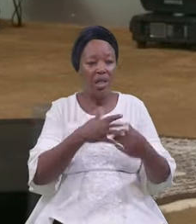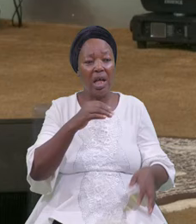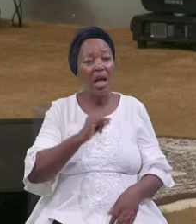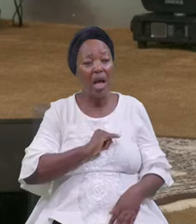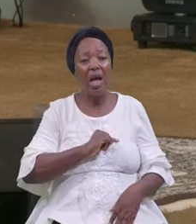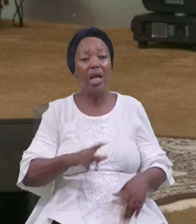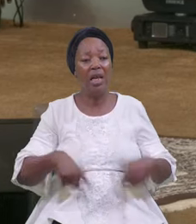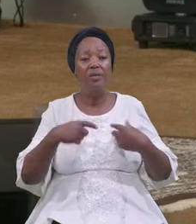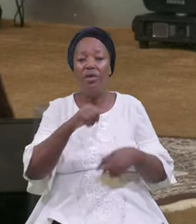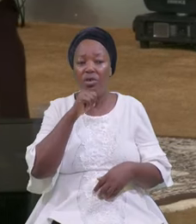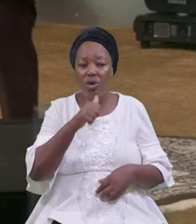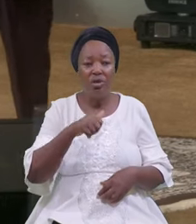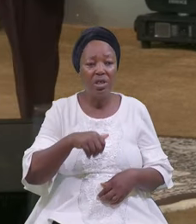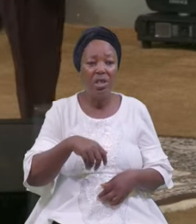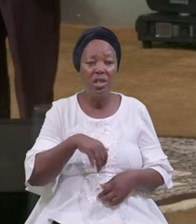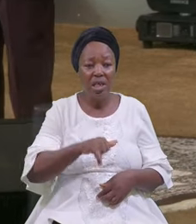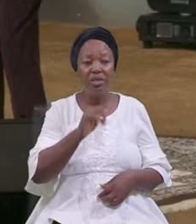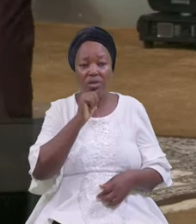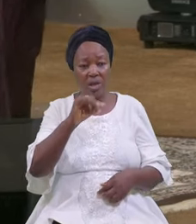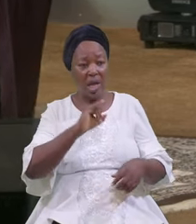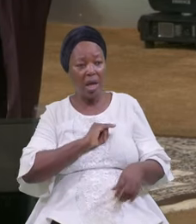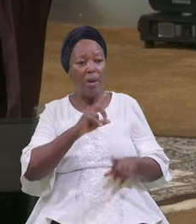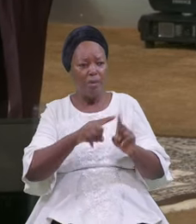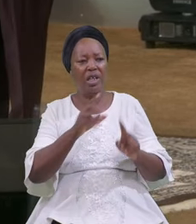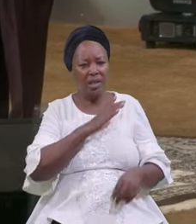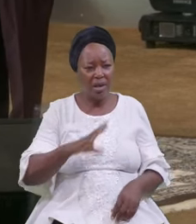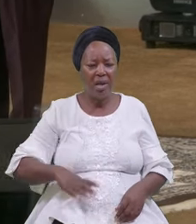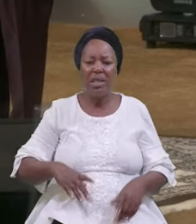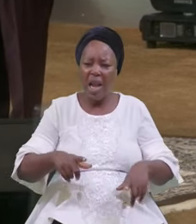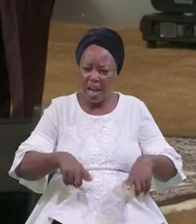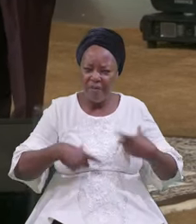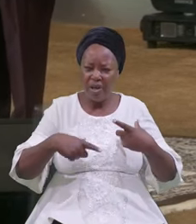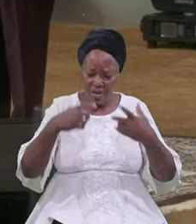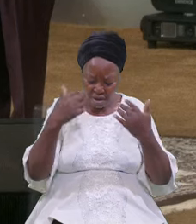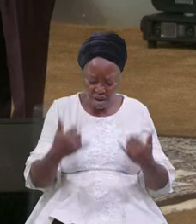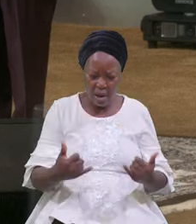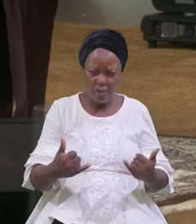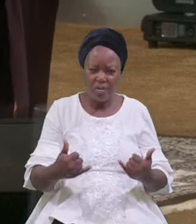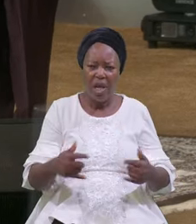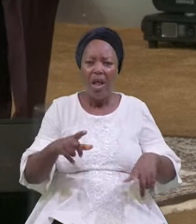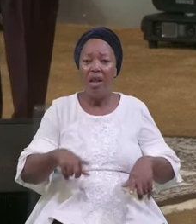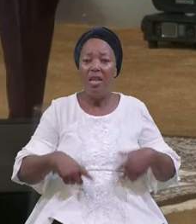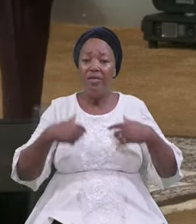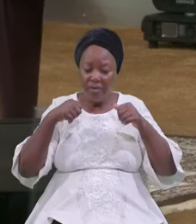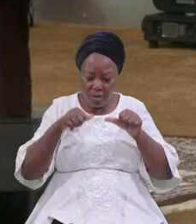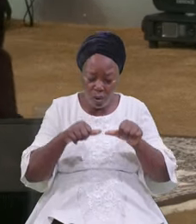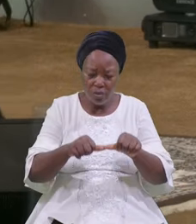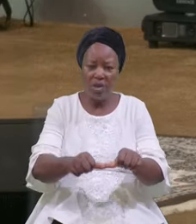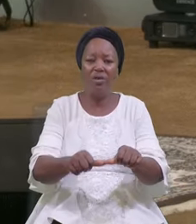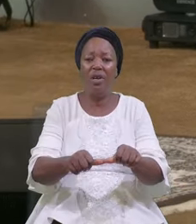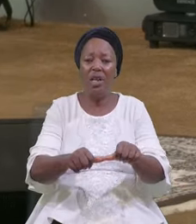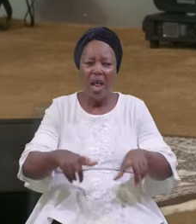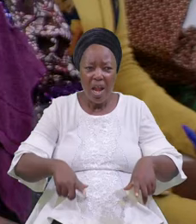not I, but Christ liveth, present tense, liveth continually,